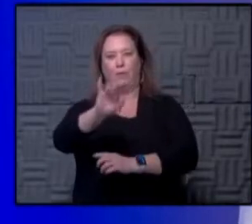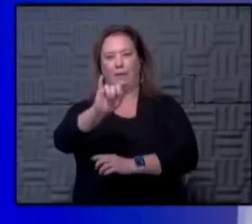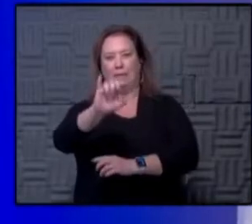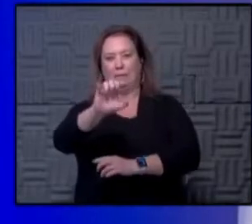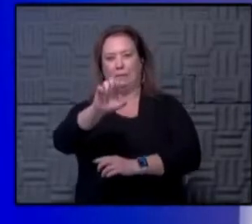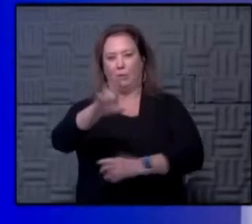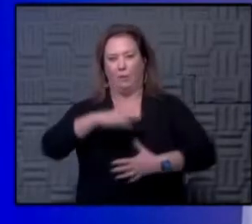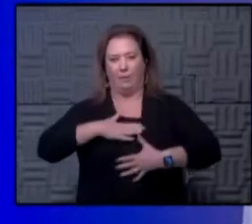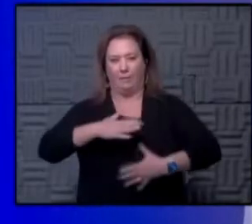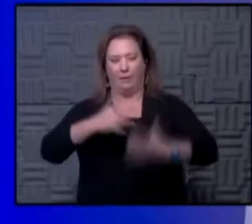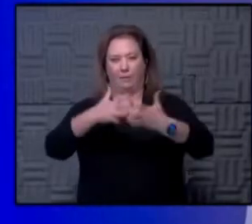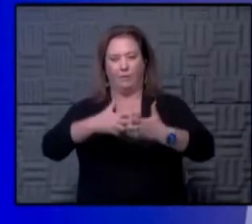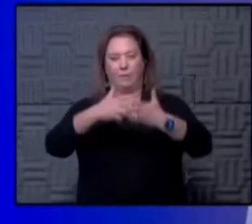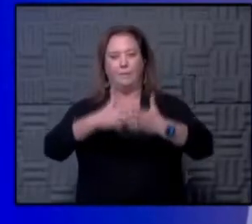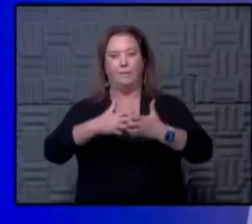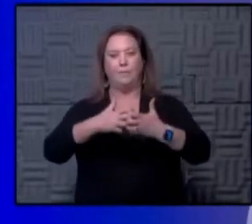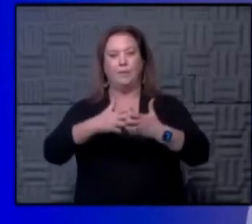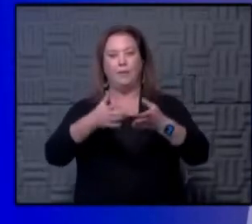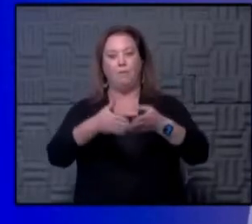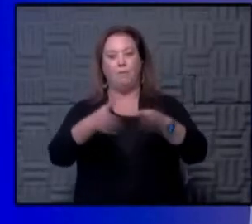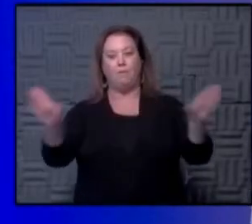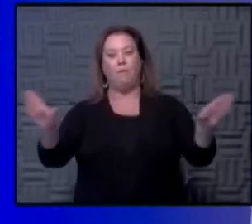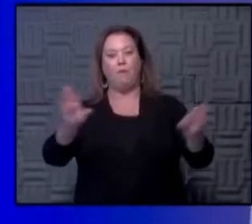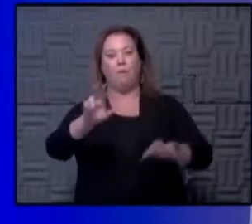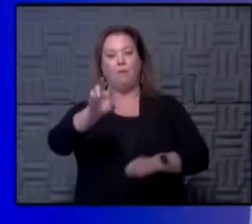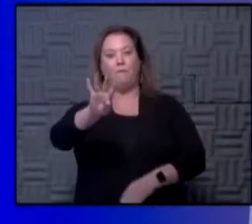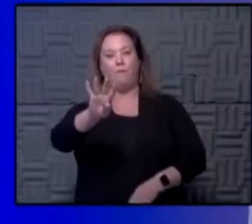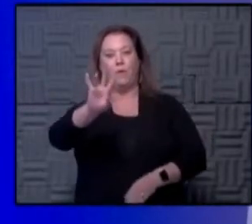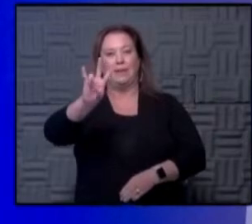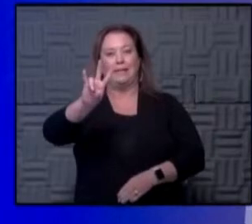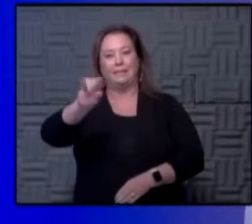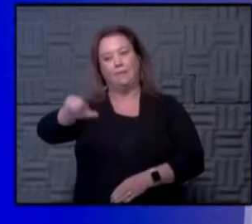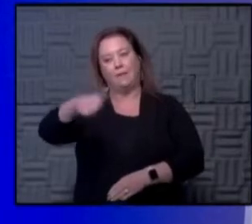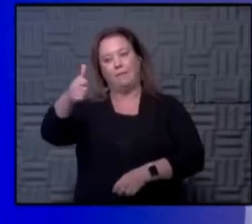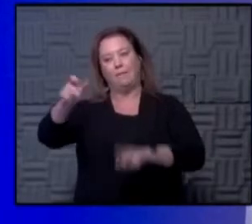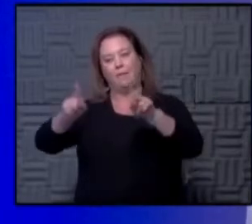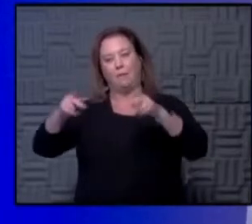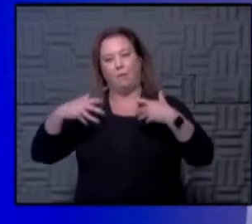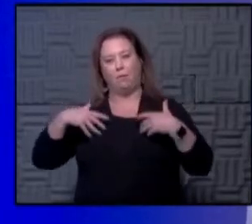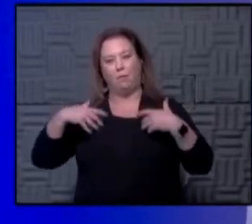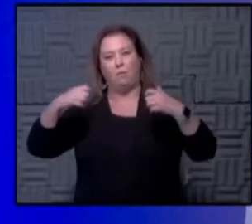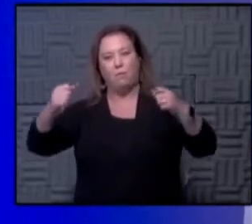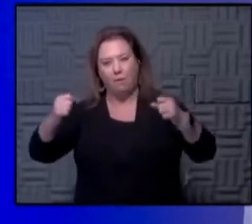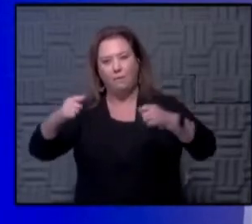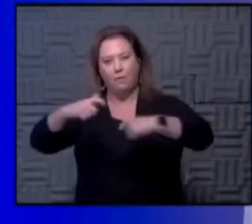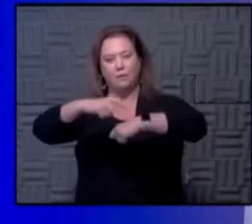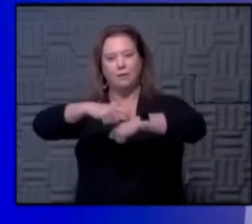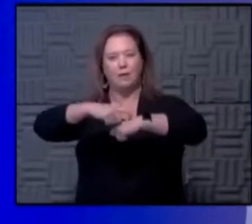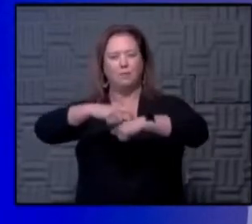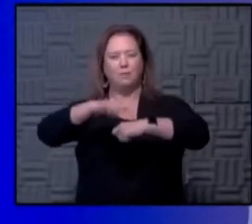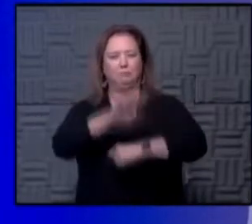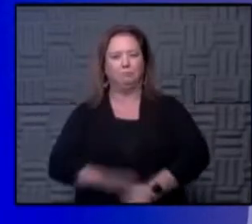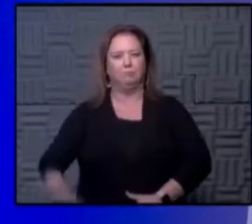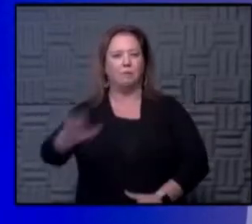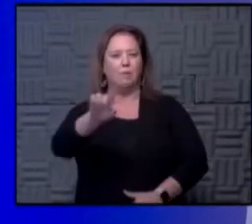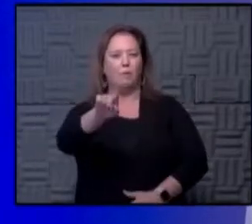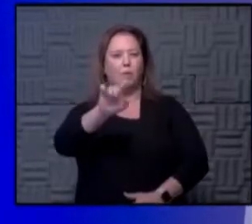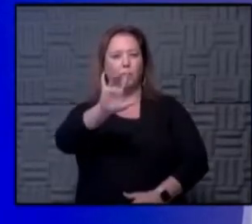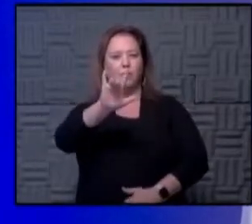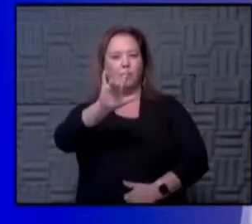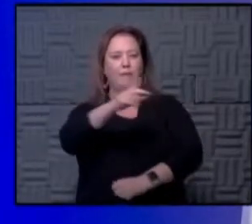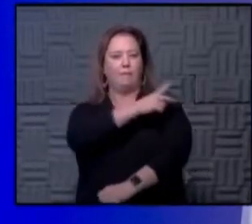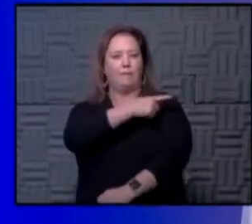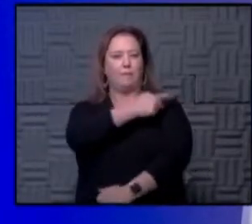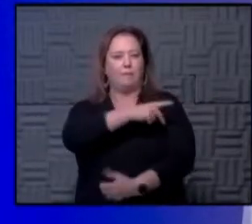ICU on the ventilator. Overall, we have 47 other people that are in that recovery phase. So it's about 125 patients